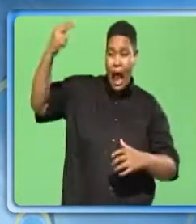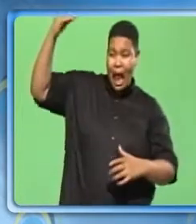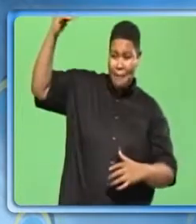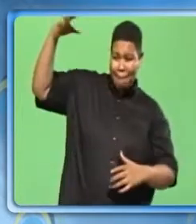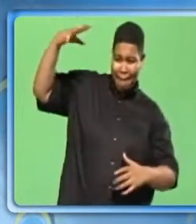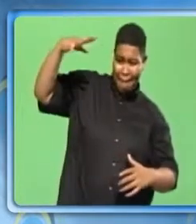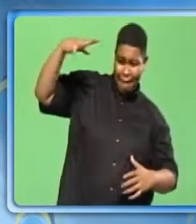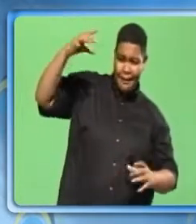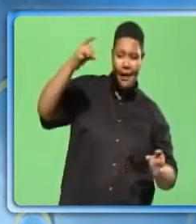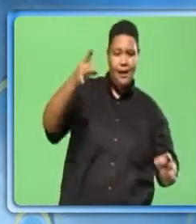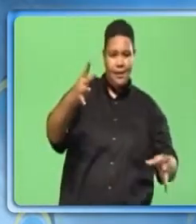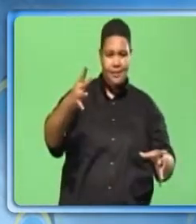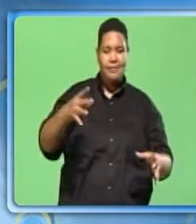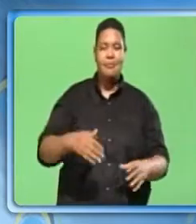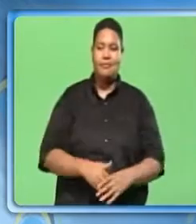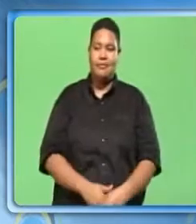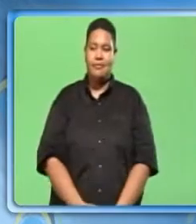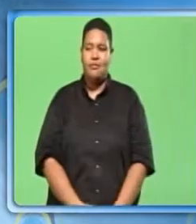intensities.